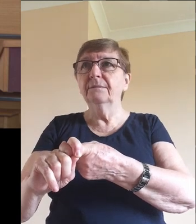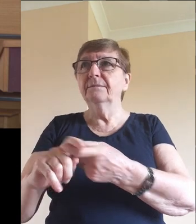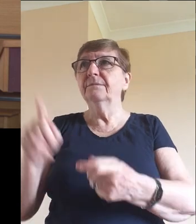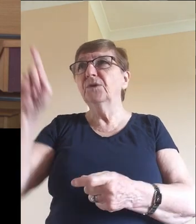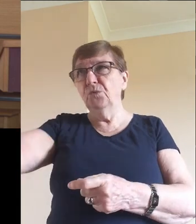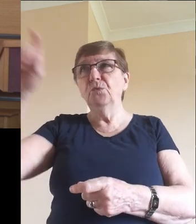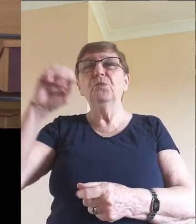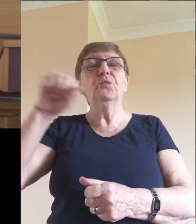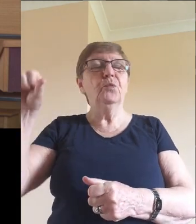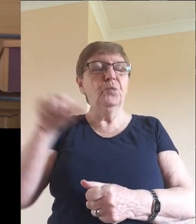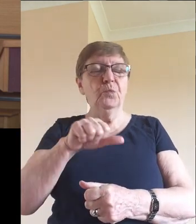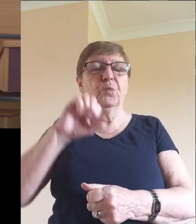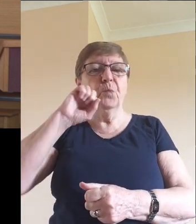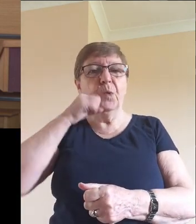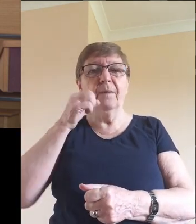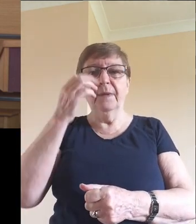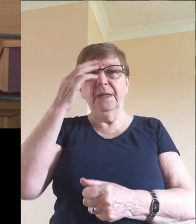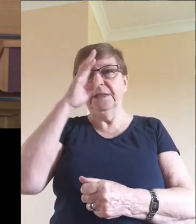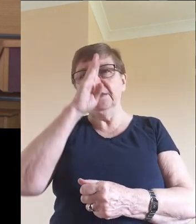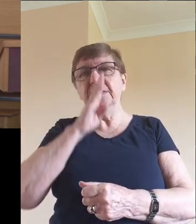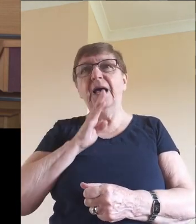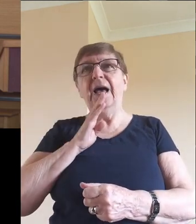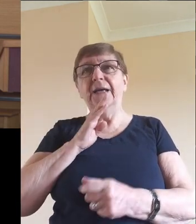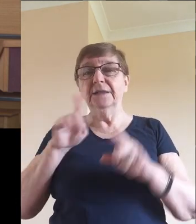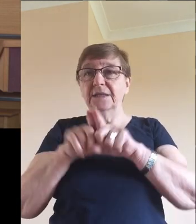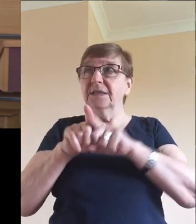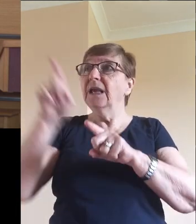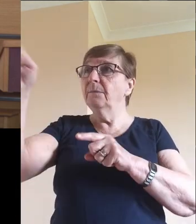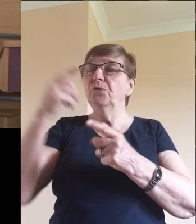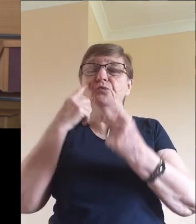us as surely as you wept for Jerusalem long ago.